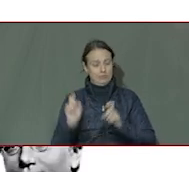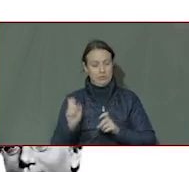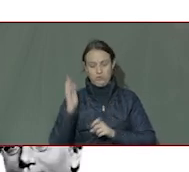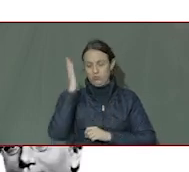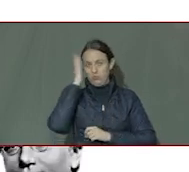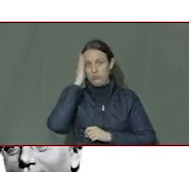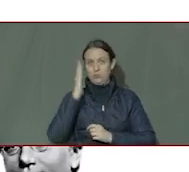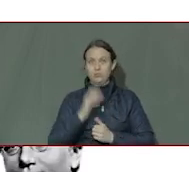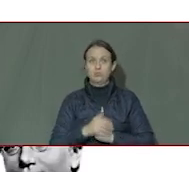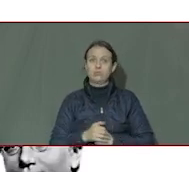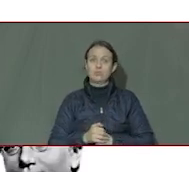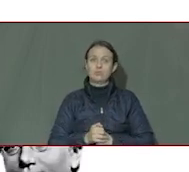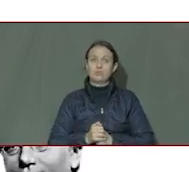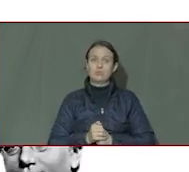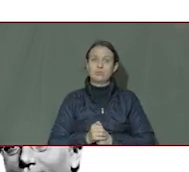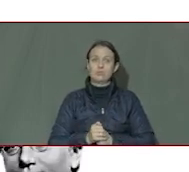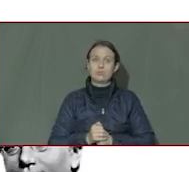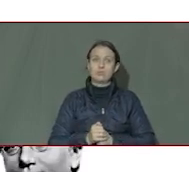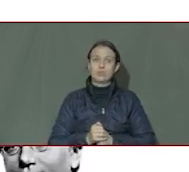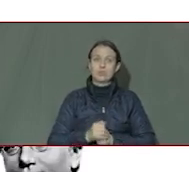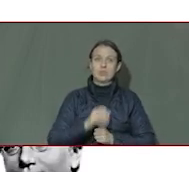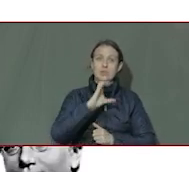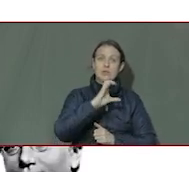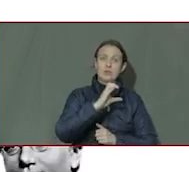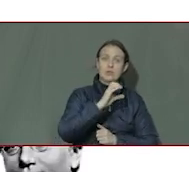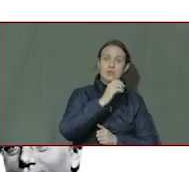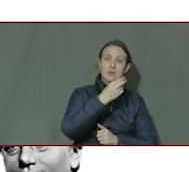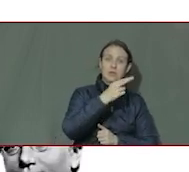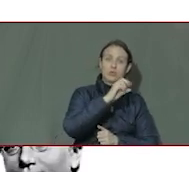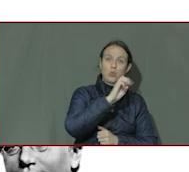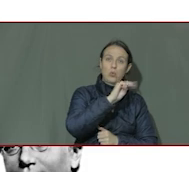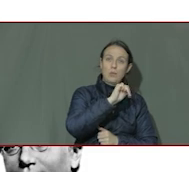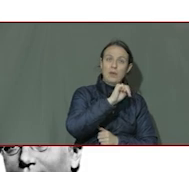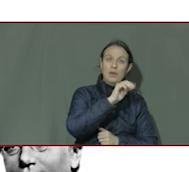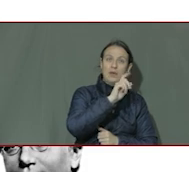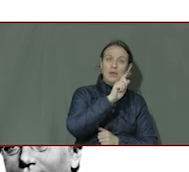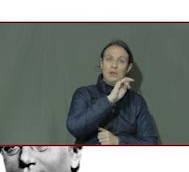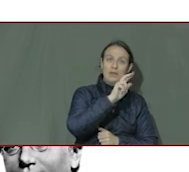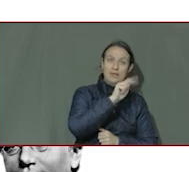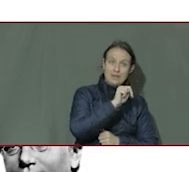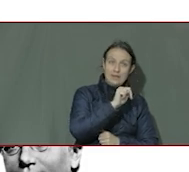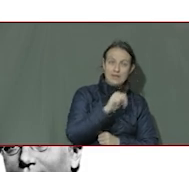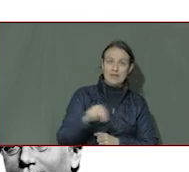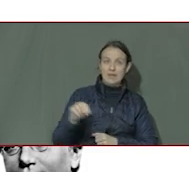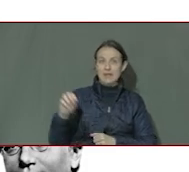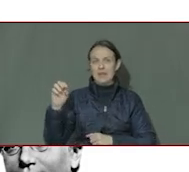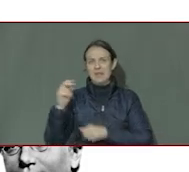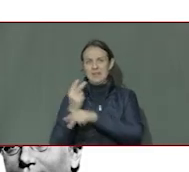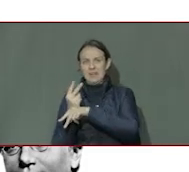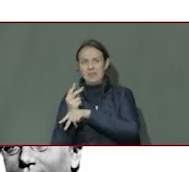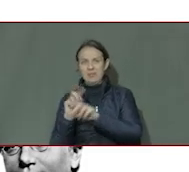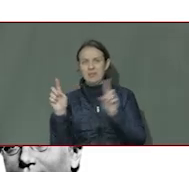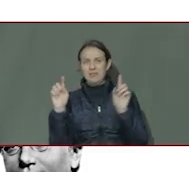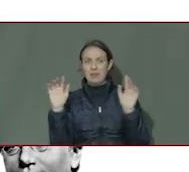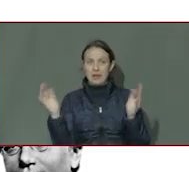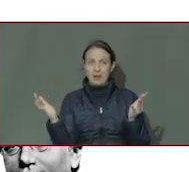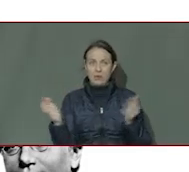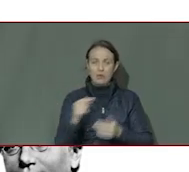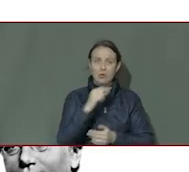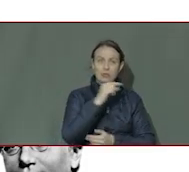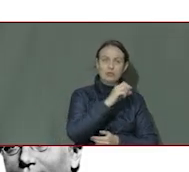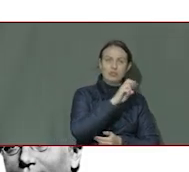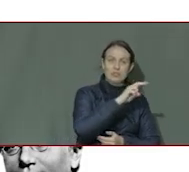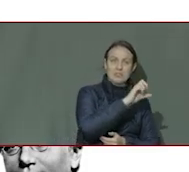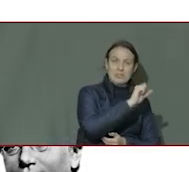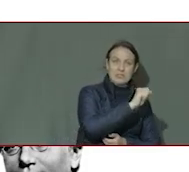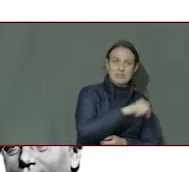terms. The difference between a chromatin and a chromosome, a gene and an allele, and when we get to